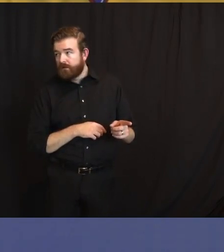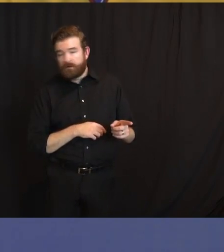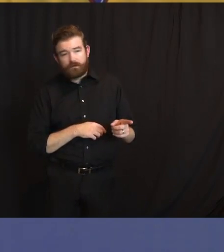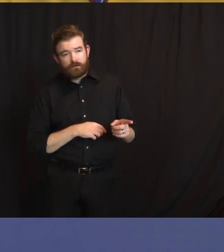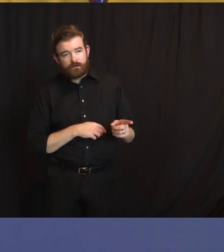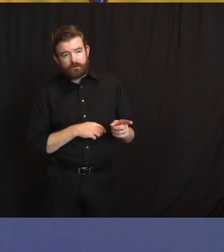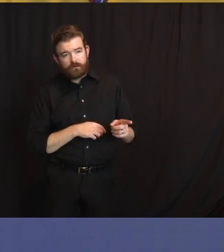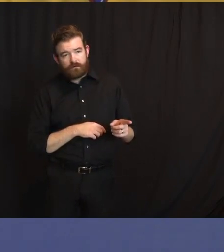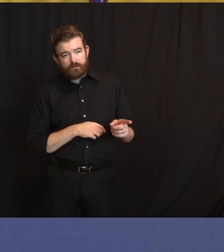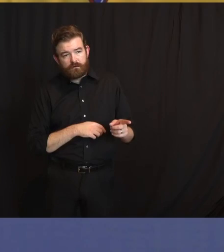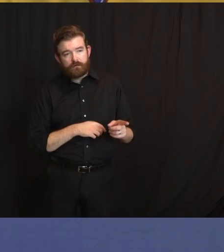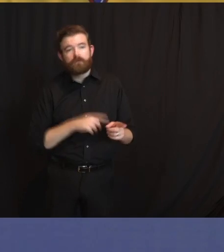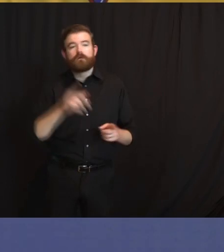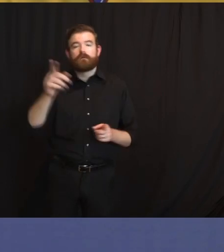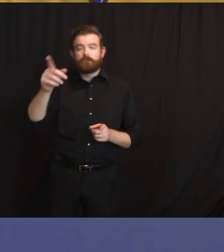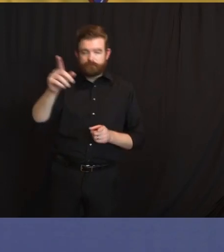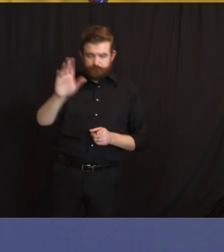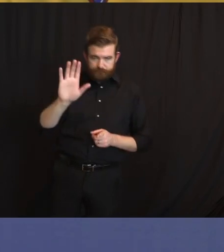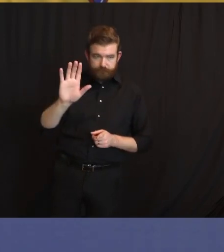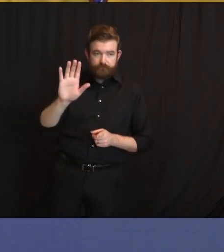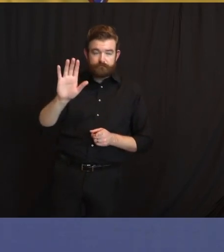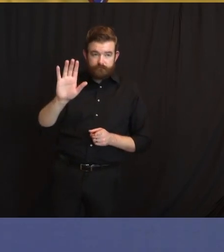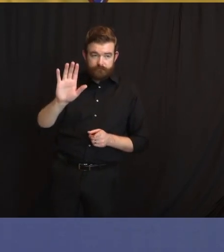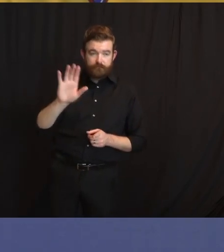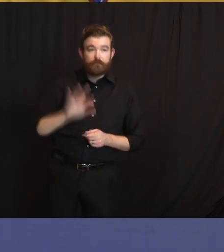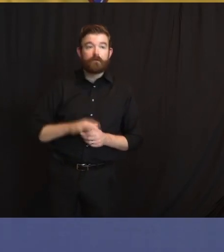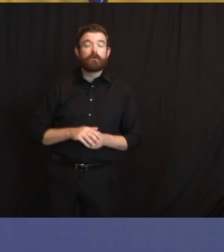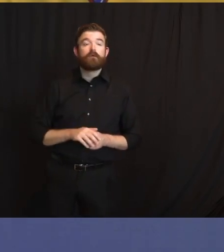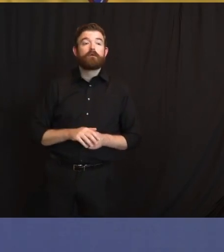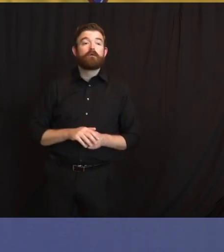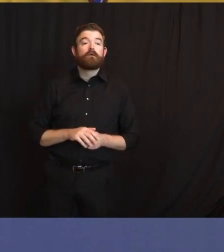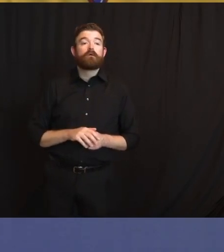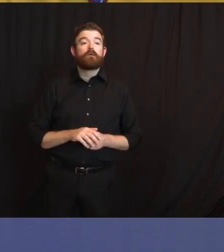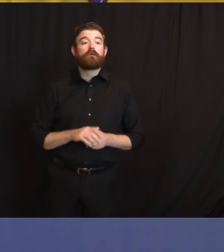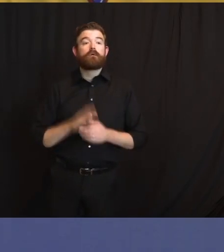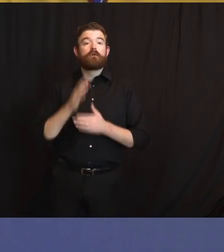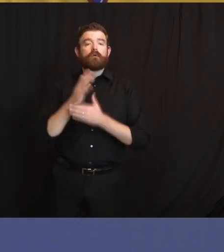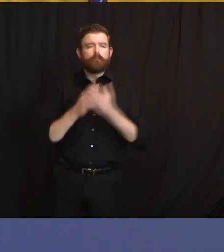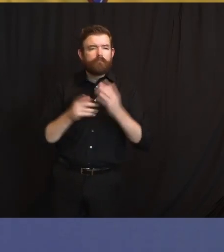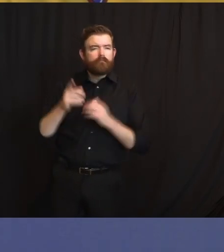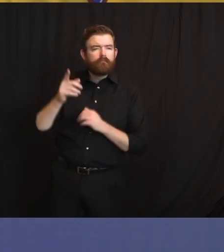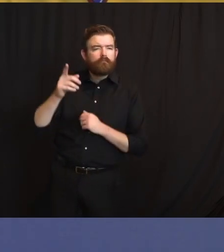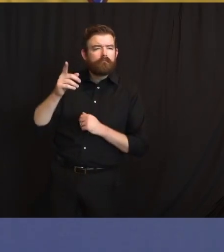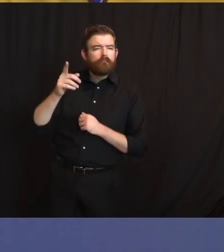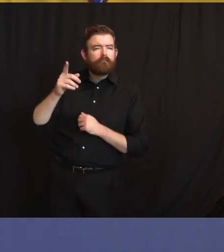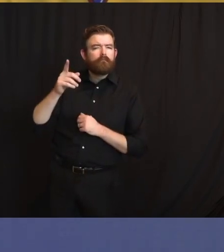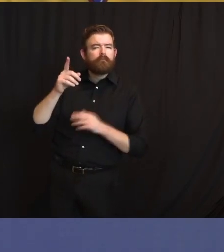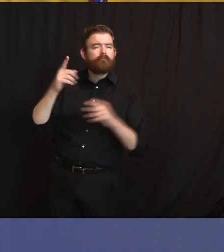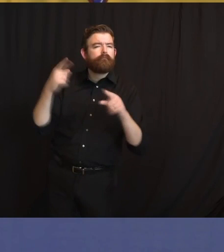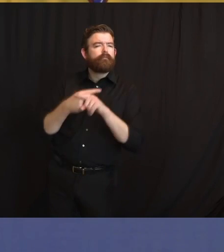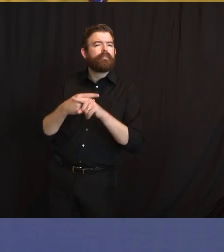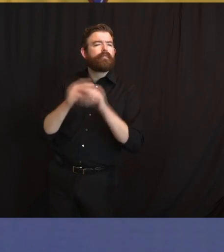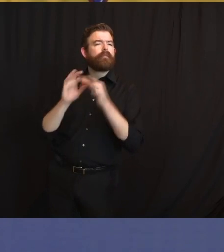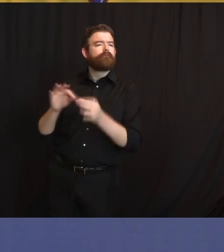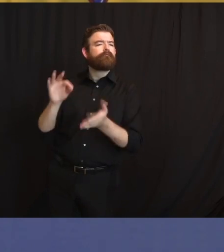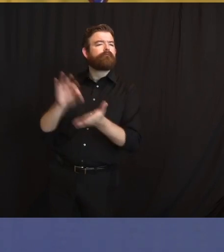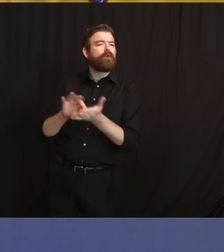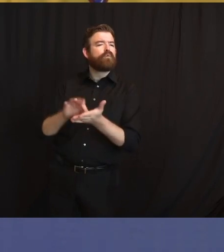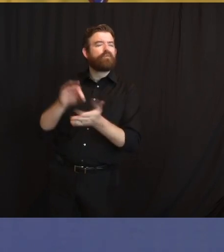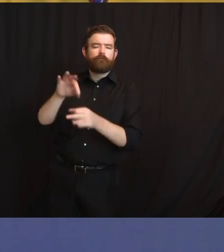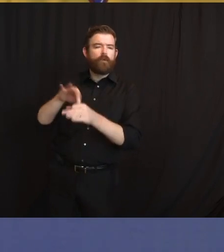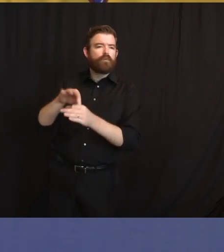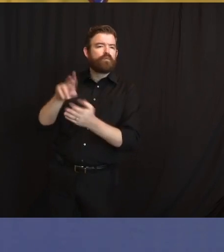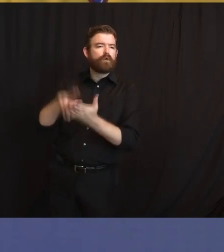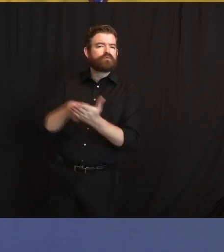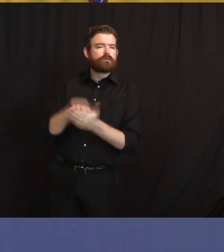my understanding and our understanding is that there's some sort of glitch with voter registration at the MVC when it